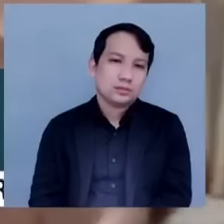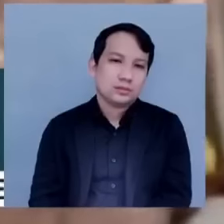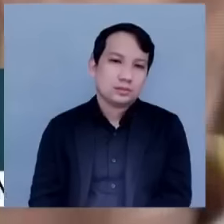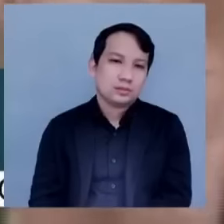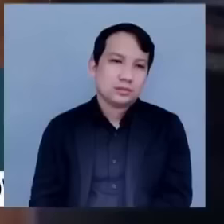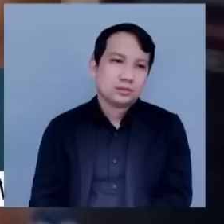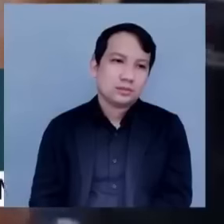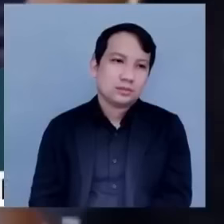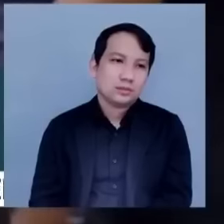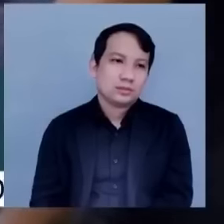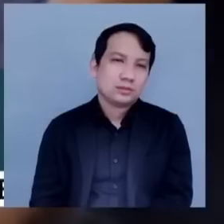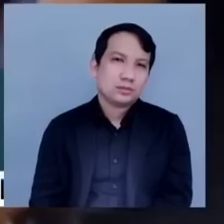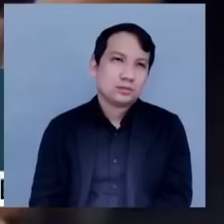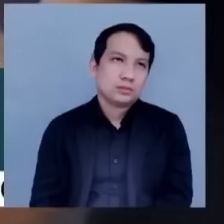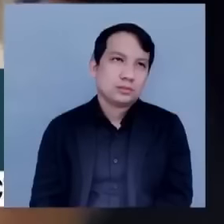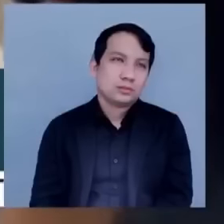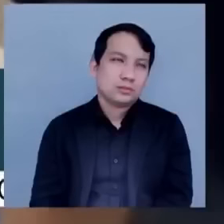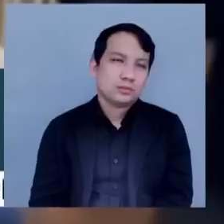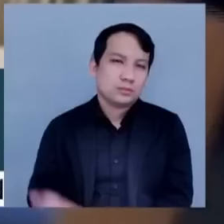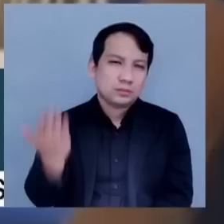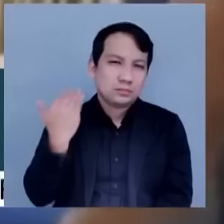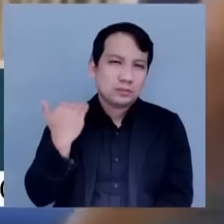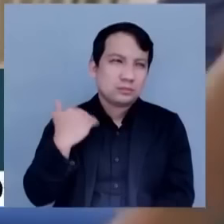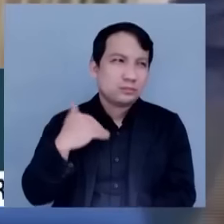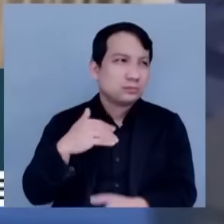I don't know, pero last night,